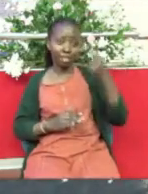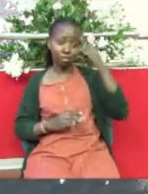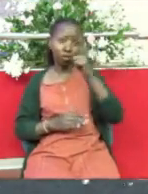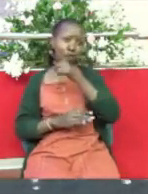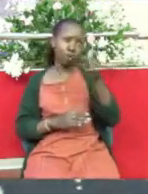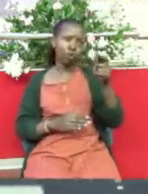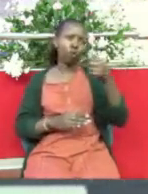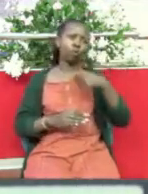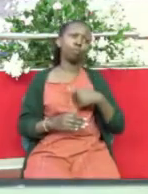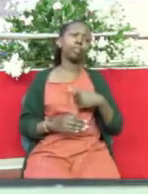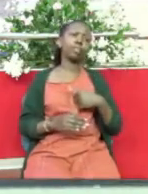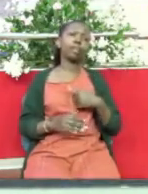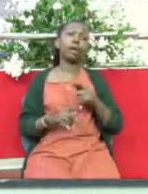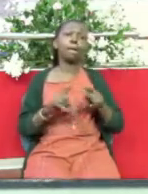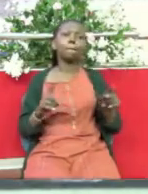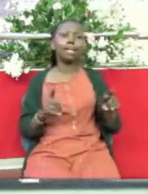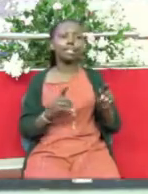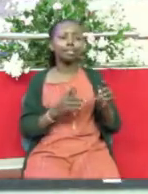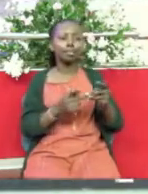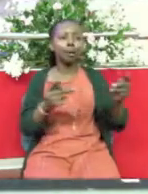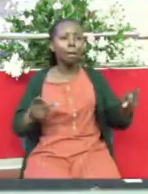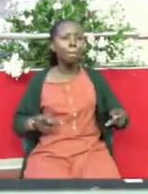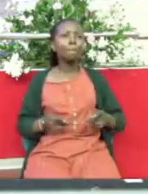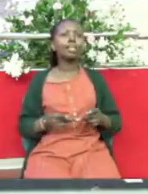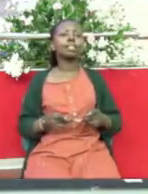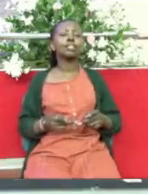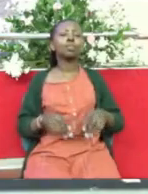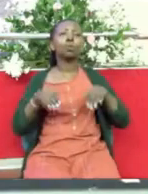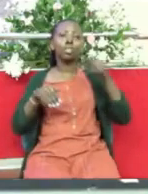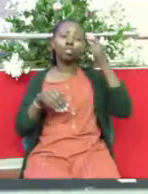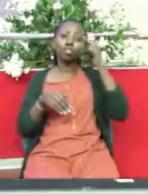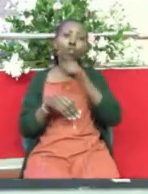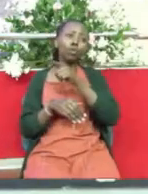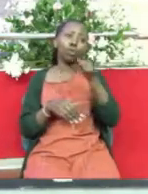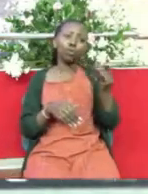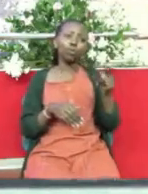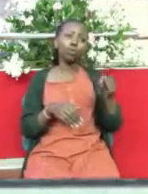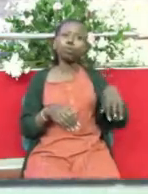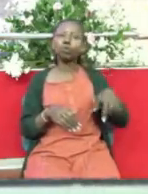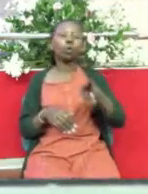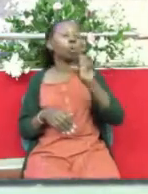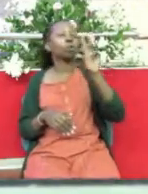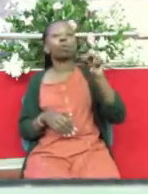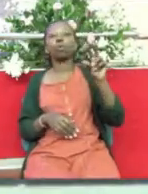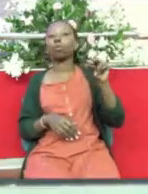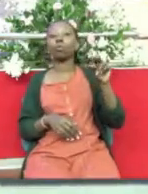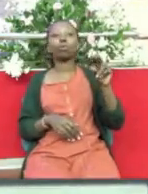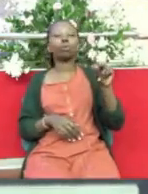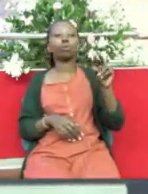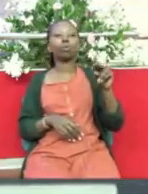That there's just a reserved place waiting for Pastor Millicent to go and walk through freely. There is no such a thing.